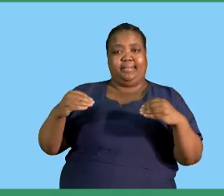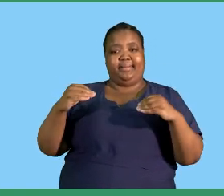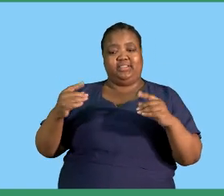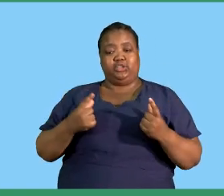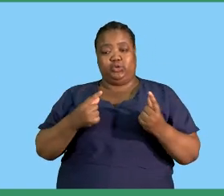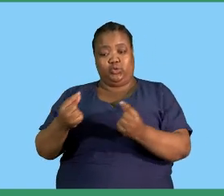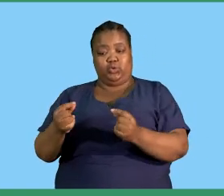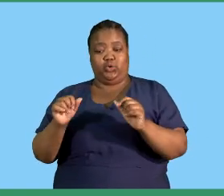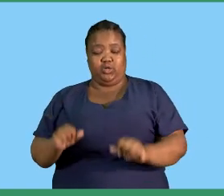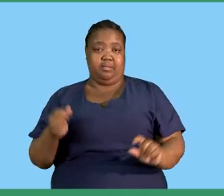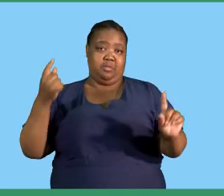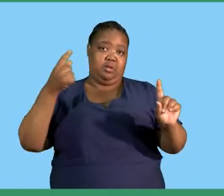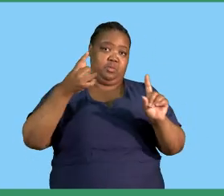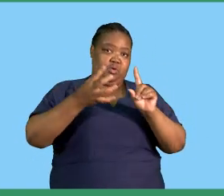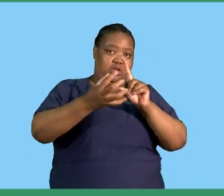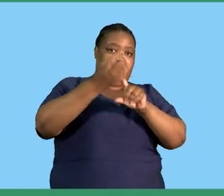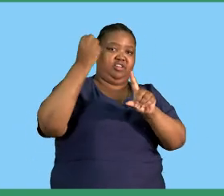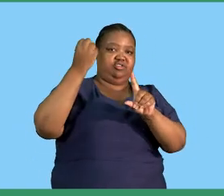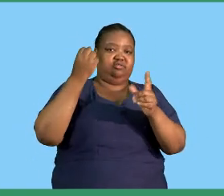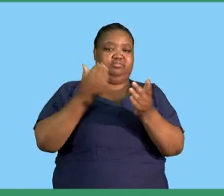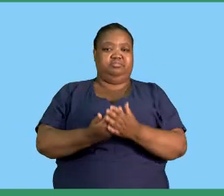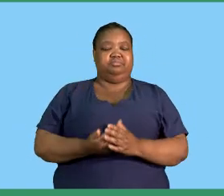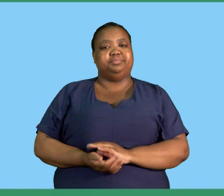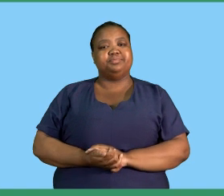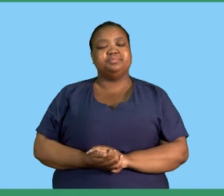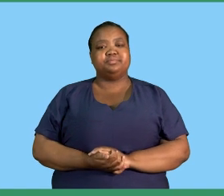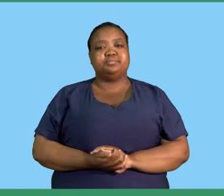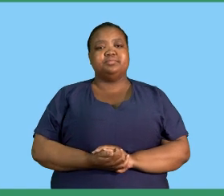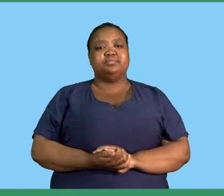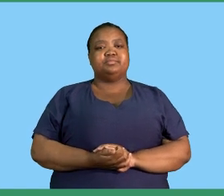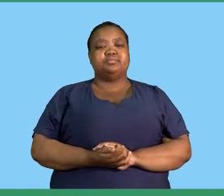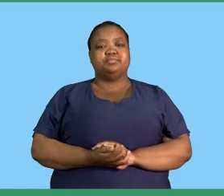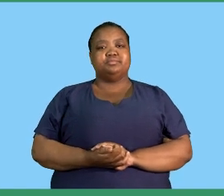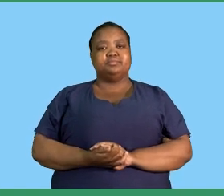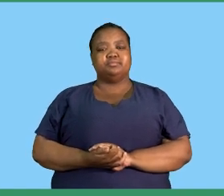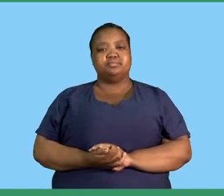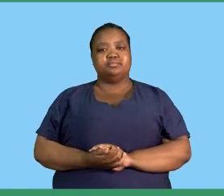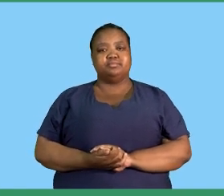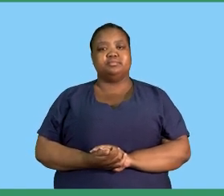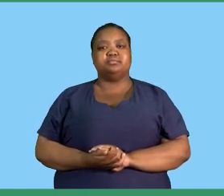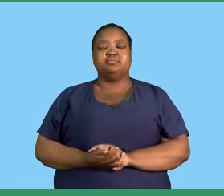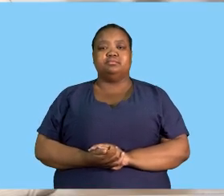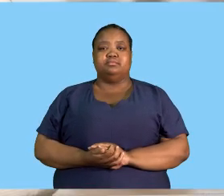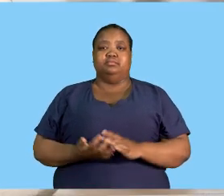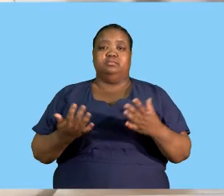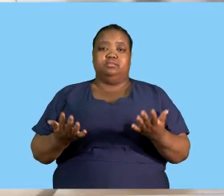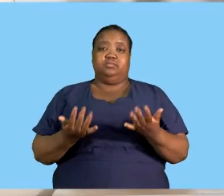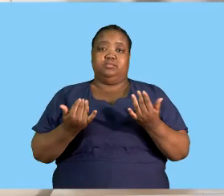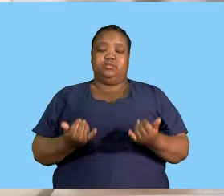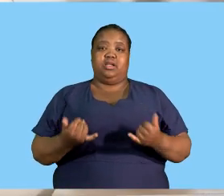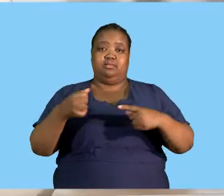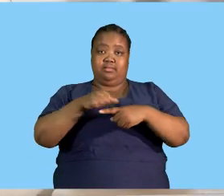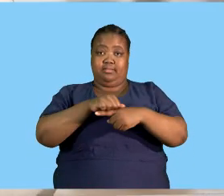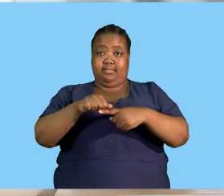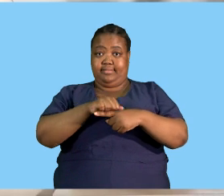to achieve its purpose or objective or goals or aims. Right, so now let's